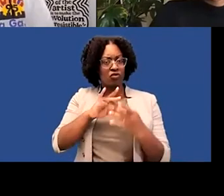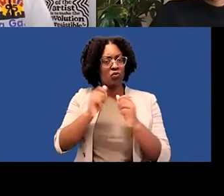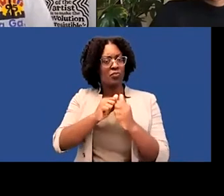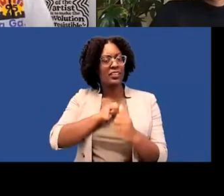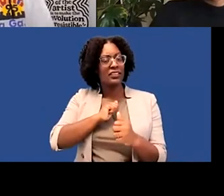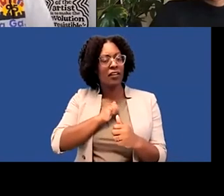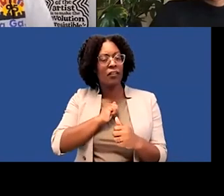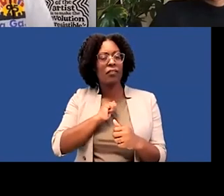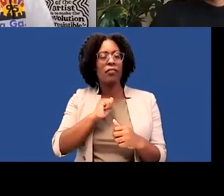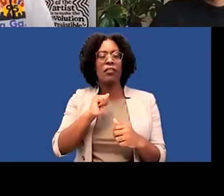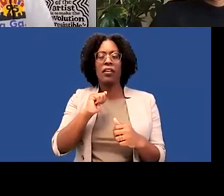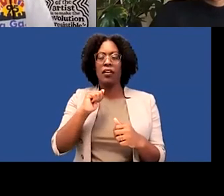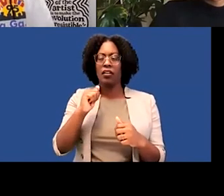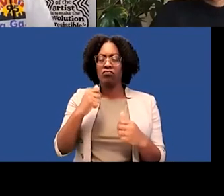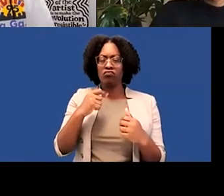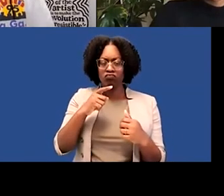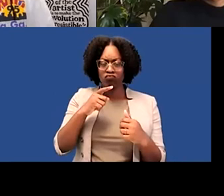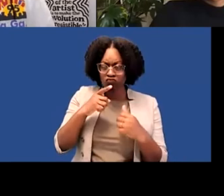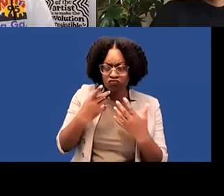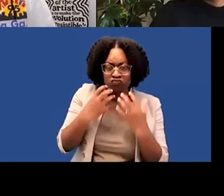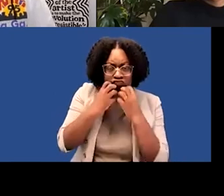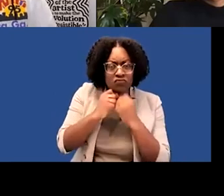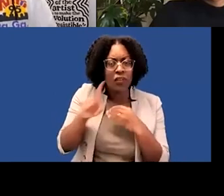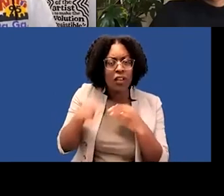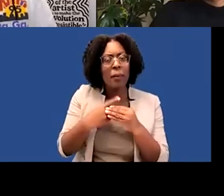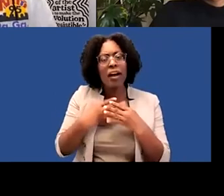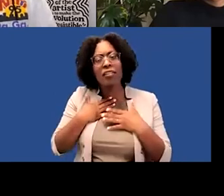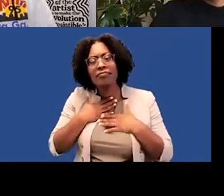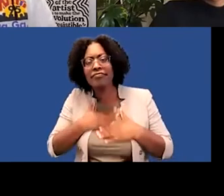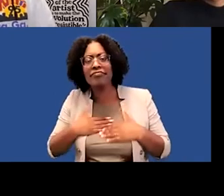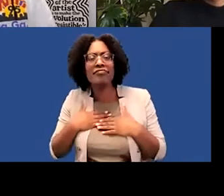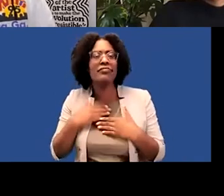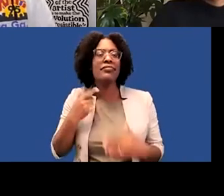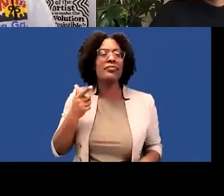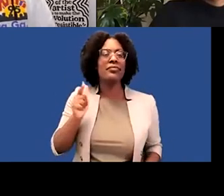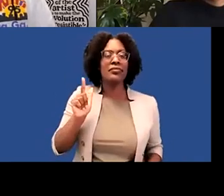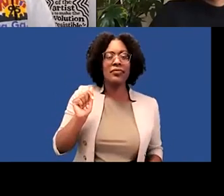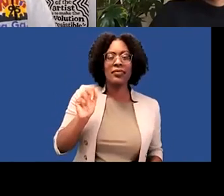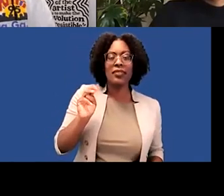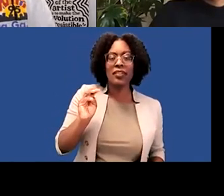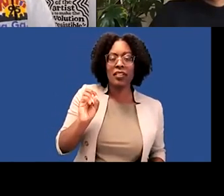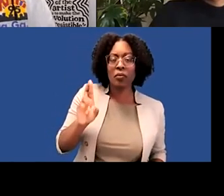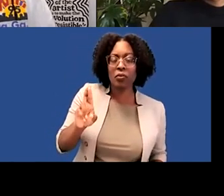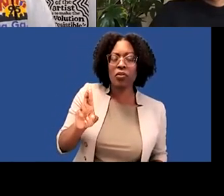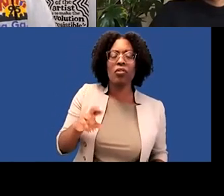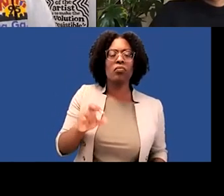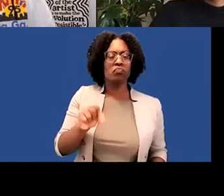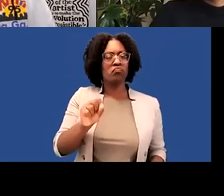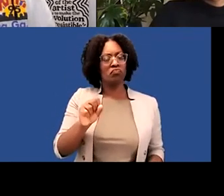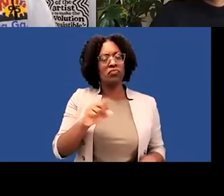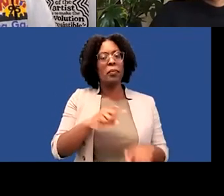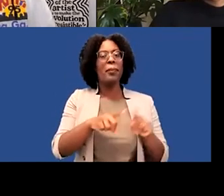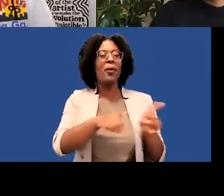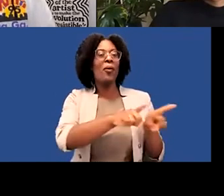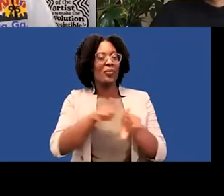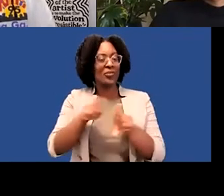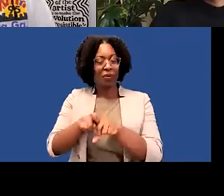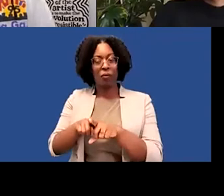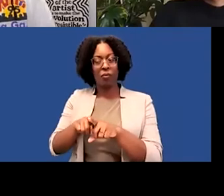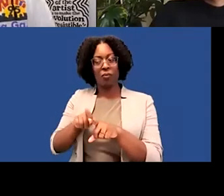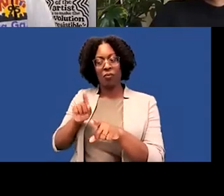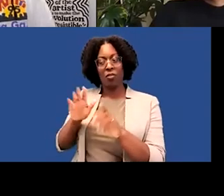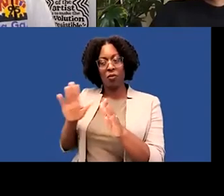me. It's not necessarily for people to see. But the thing I do want them to see though is the possibility that I think a book like this can entail and the way that